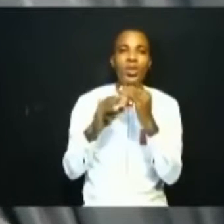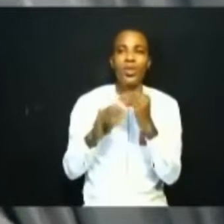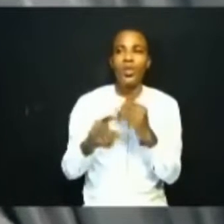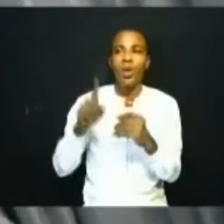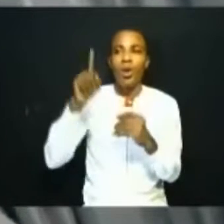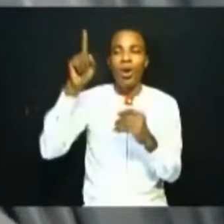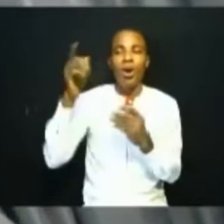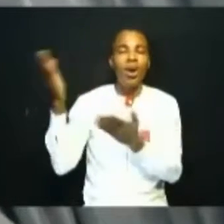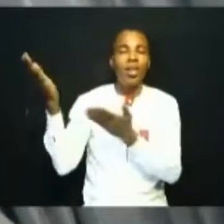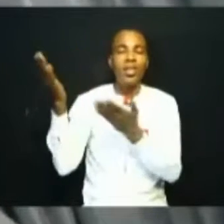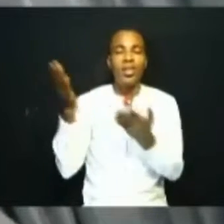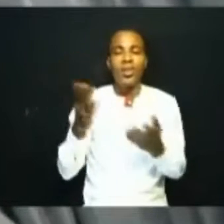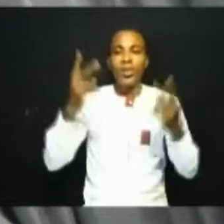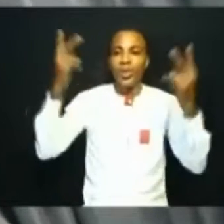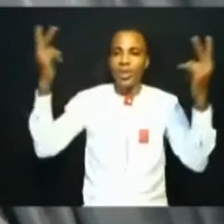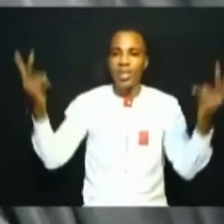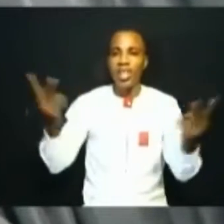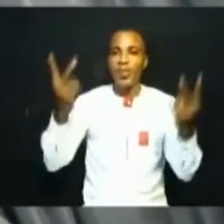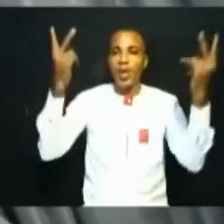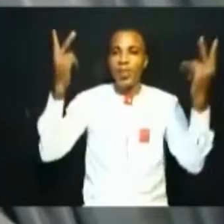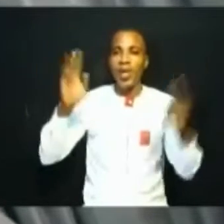nkunim abre ne man,